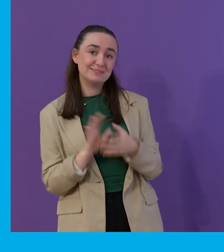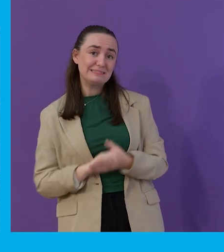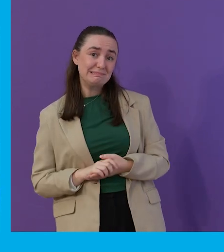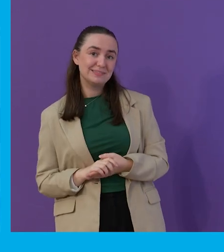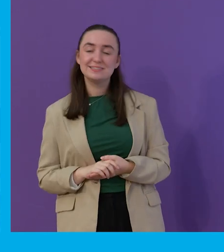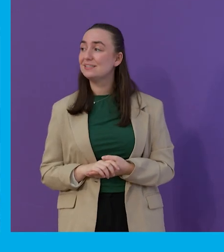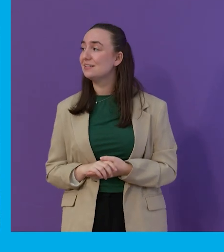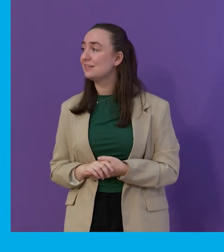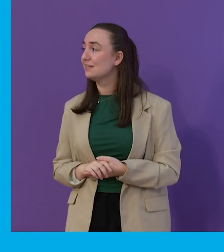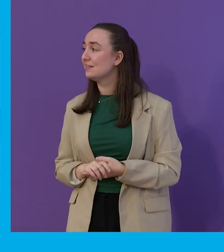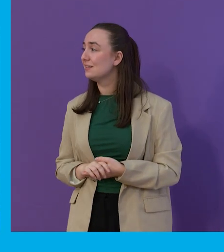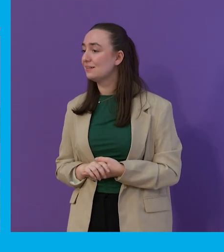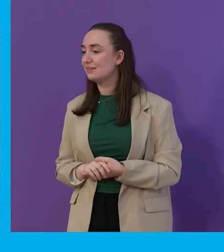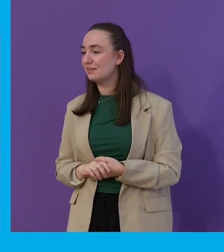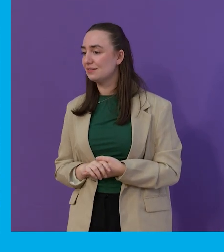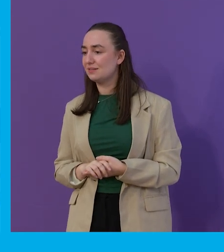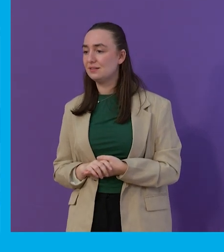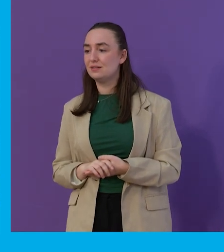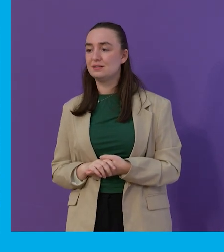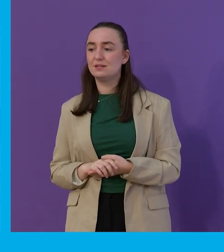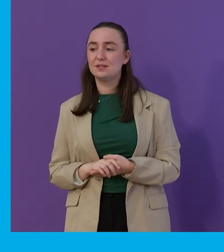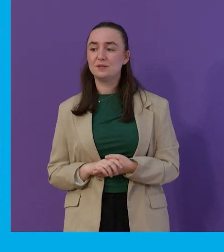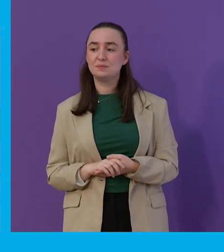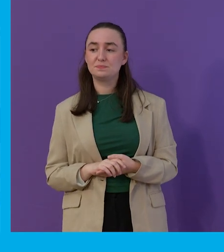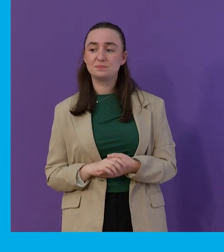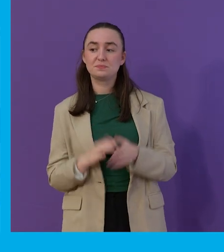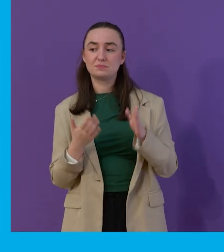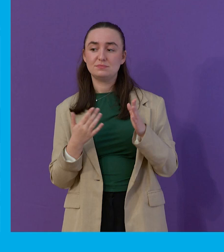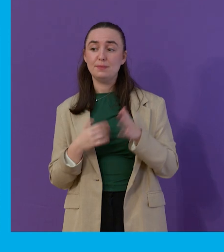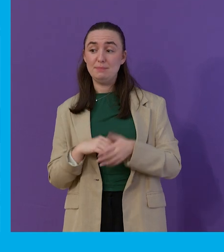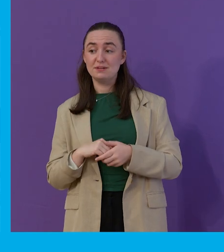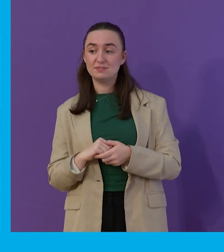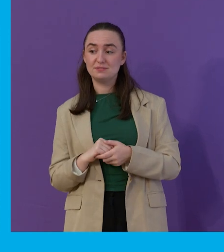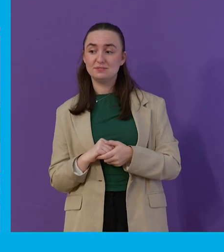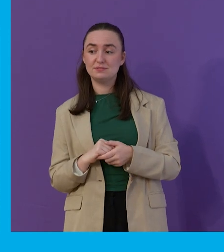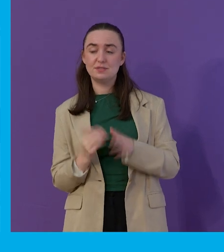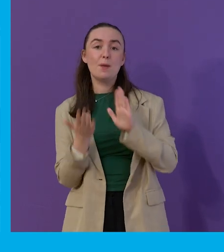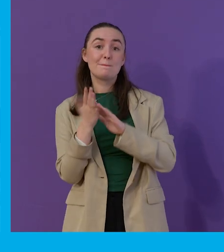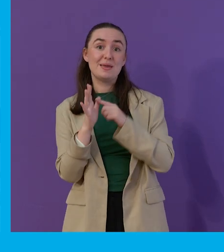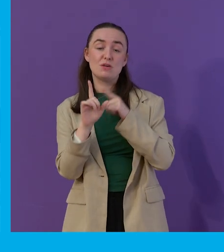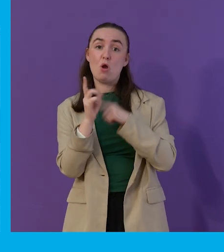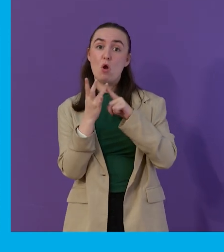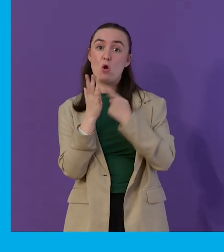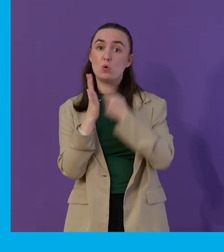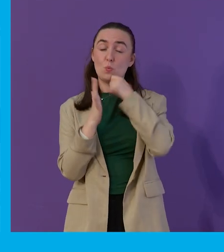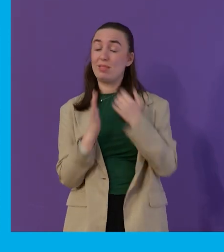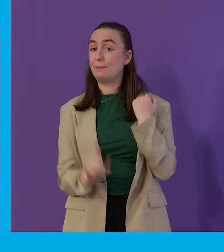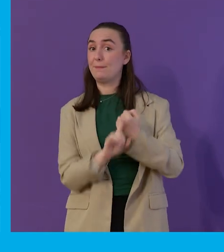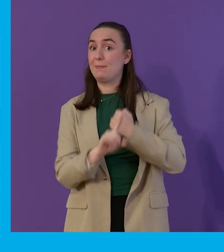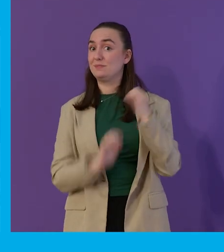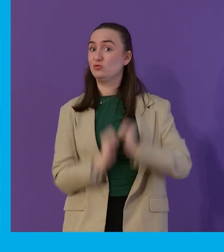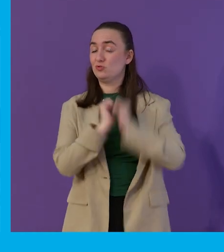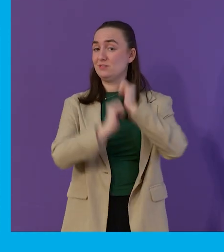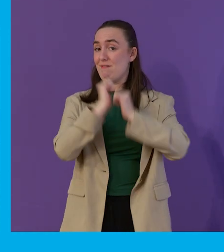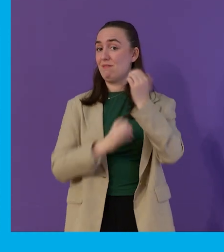that it's an impact of another structure. And I mean, in England, we've seen some areas have been for it and run